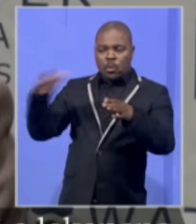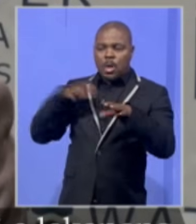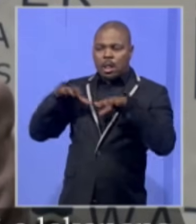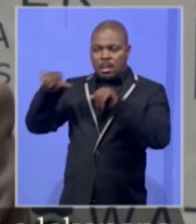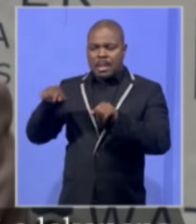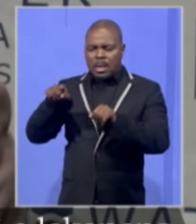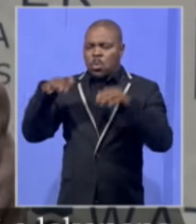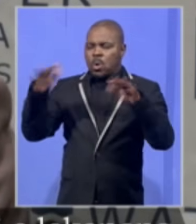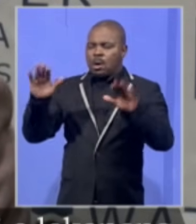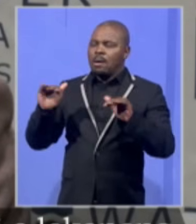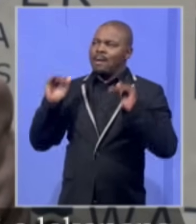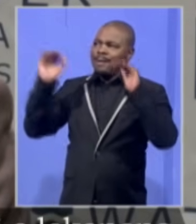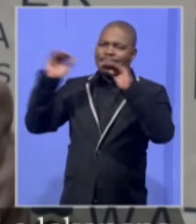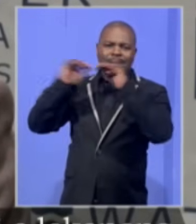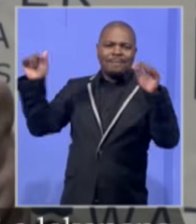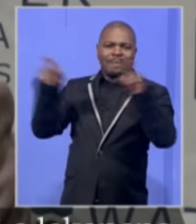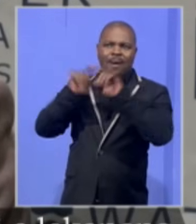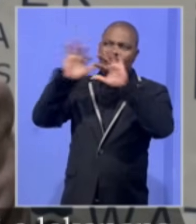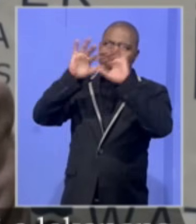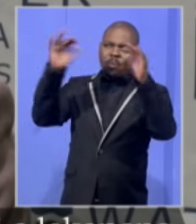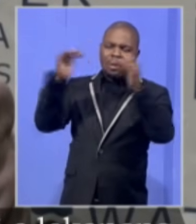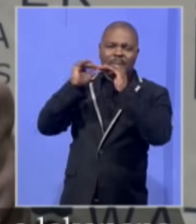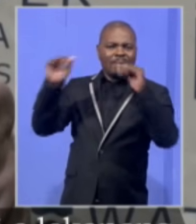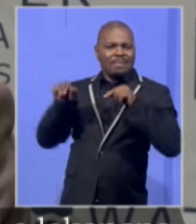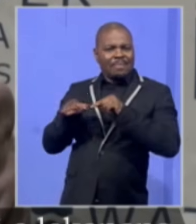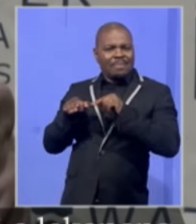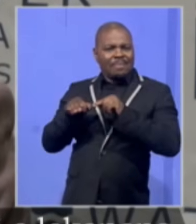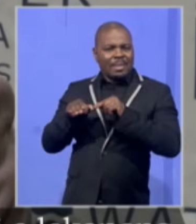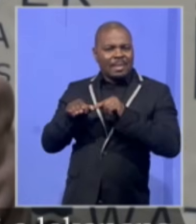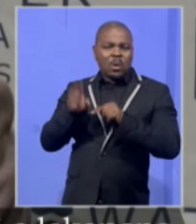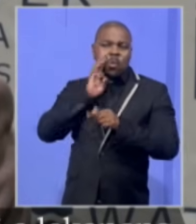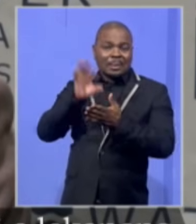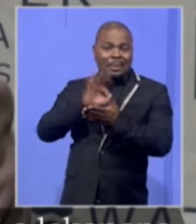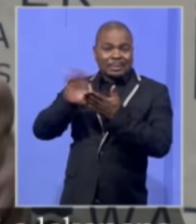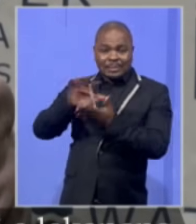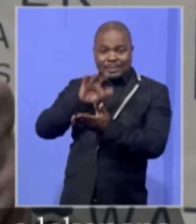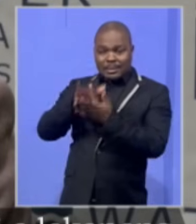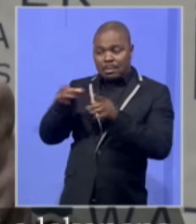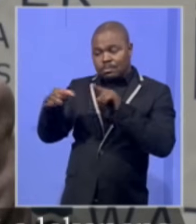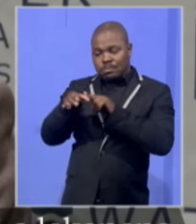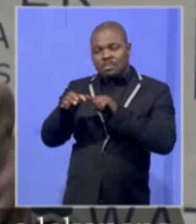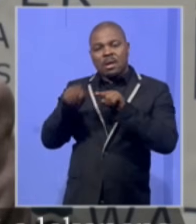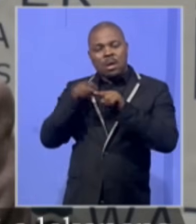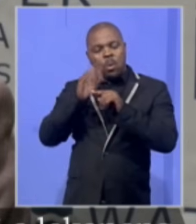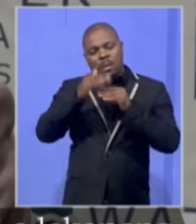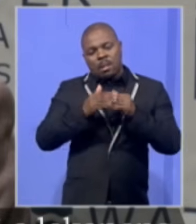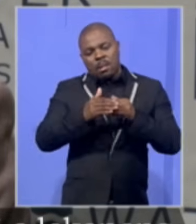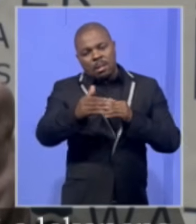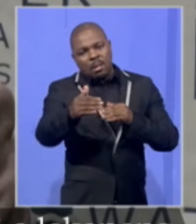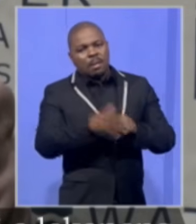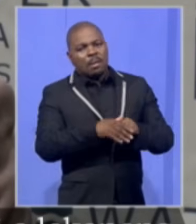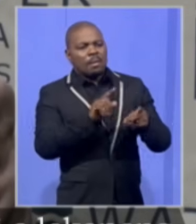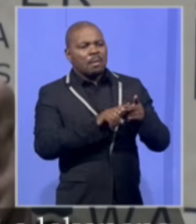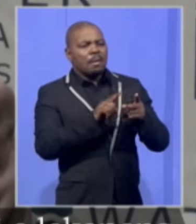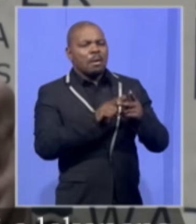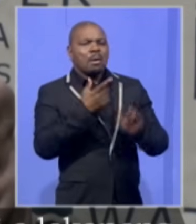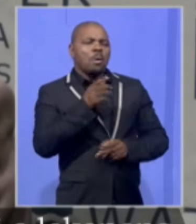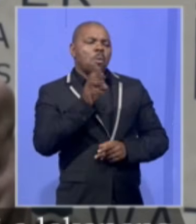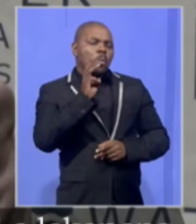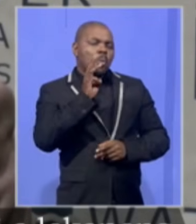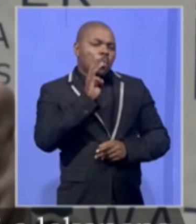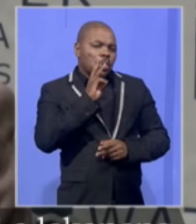world-class, state-of-the-art wastewater treatment facility that will ultimately be linked to our Fora New Water